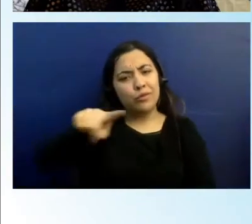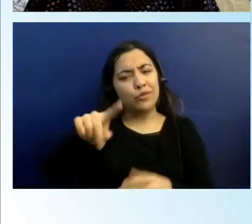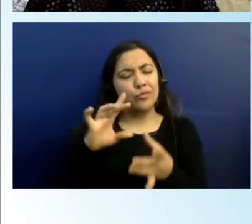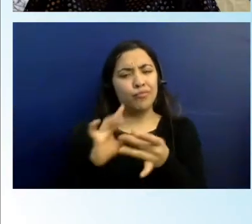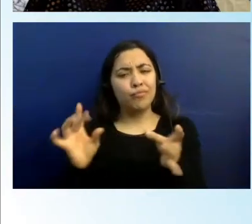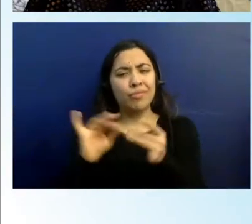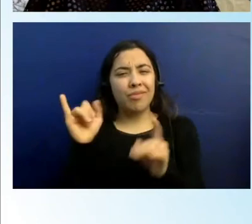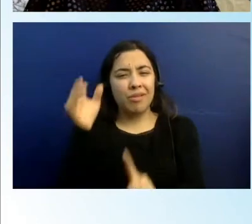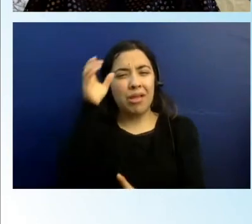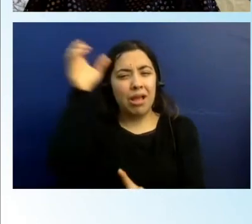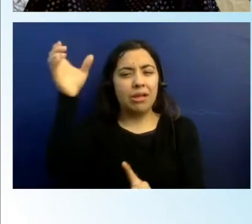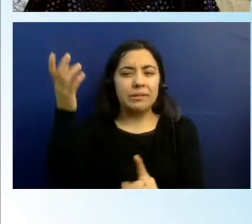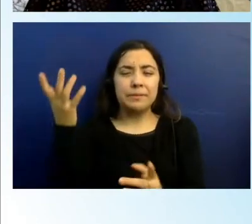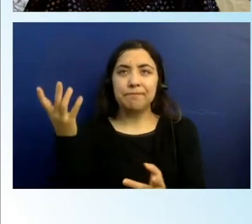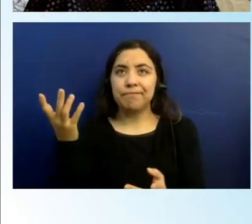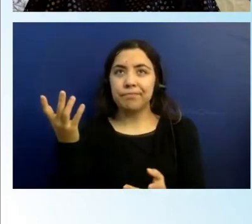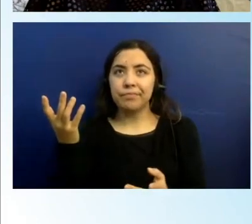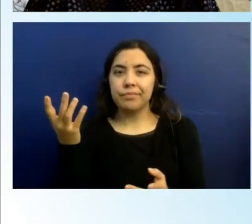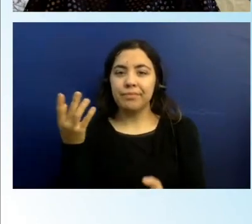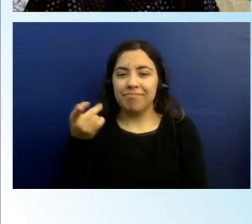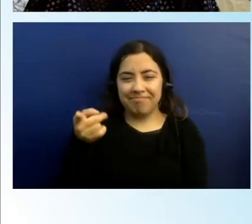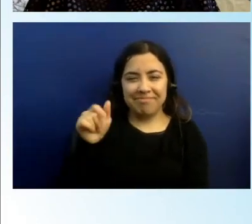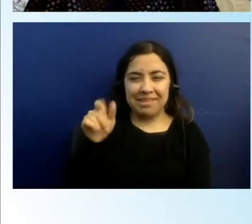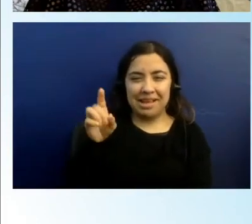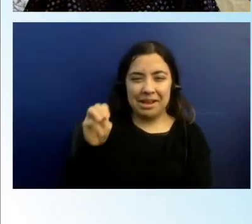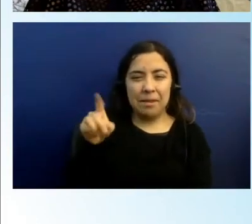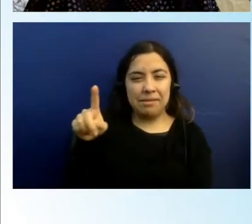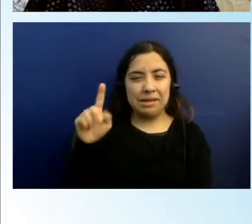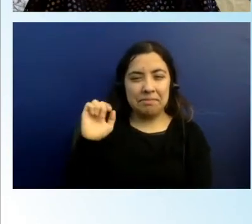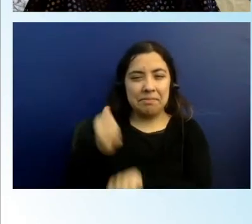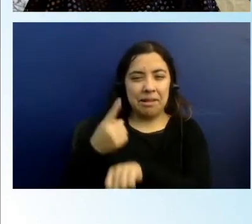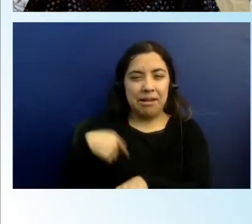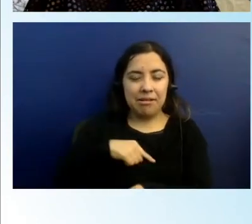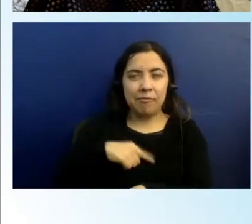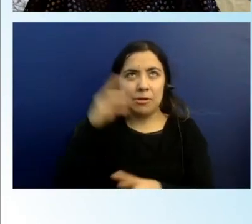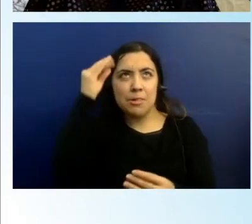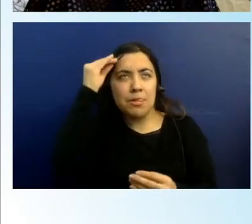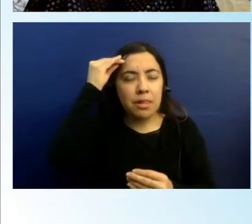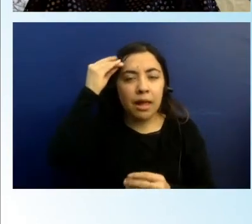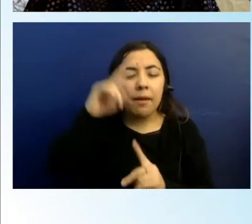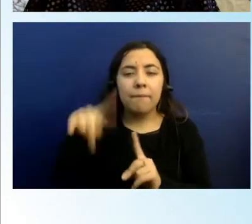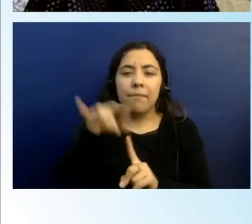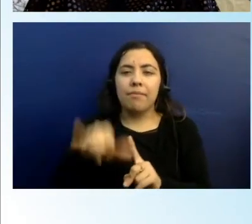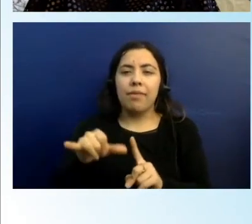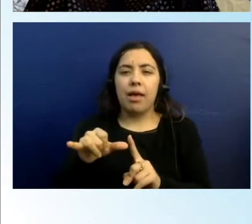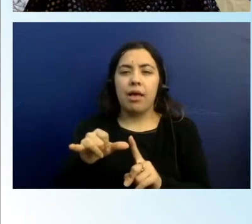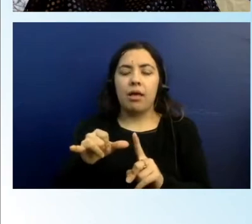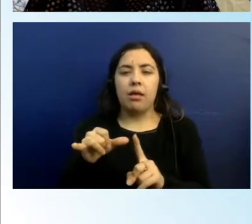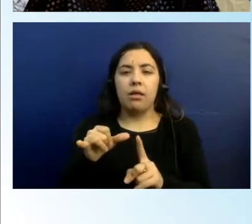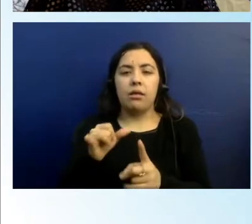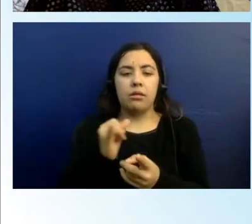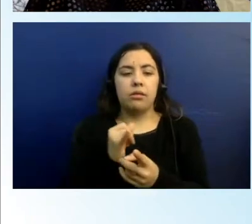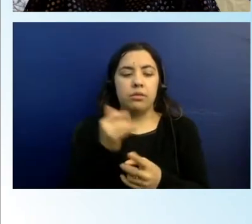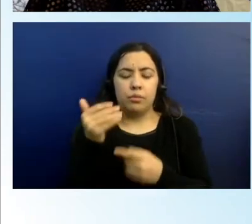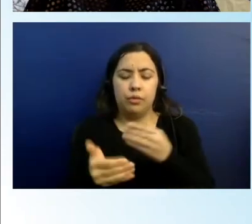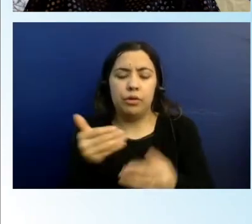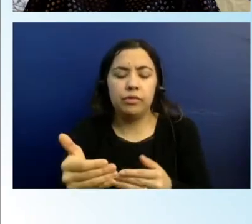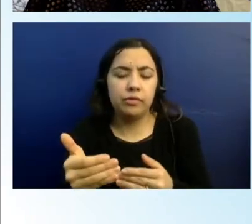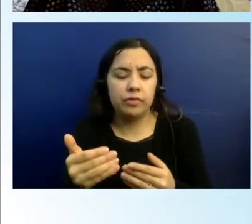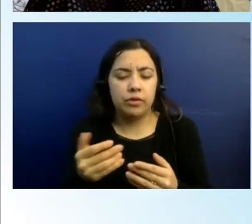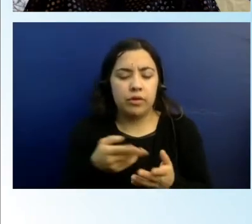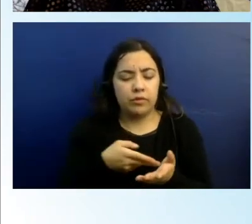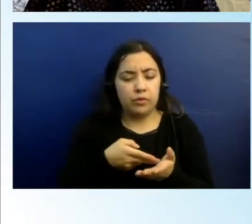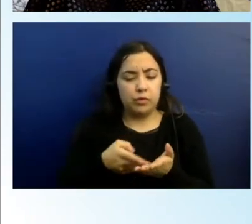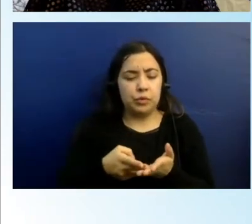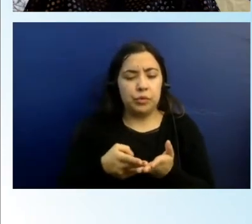this framework that Adam set us up for, thinking about this progression of truth-telling to healing. But I wonder if we could bring